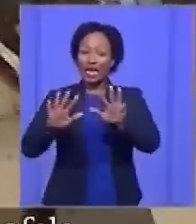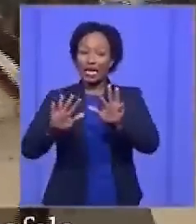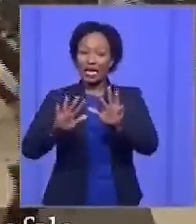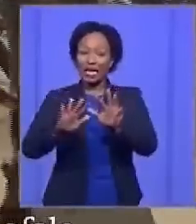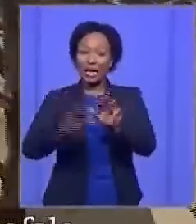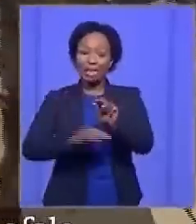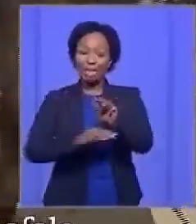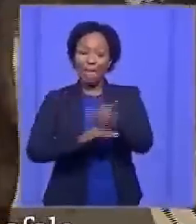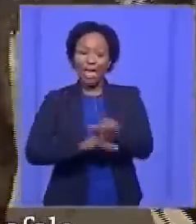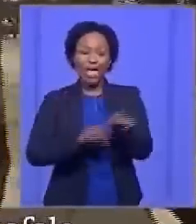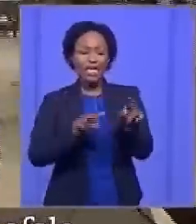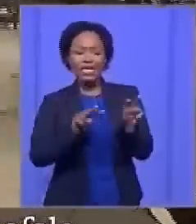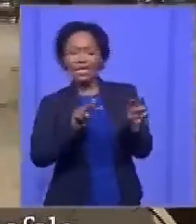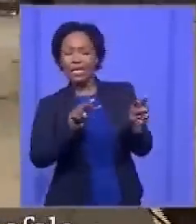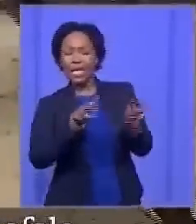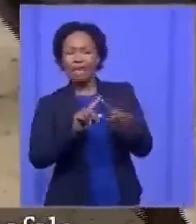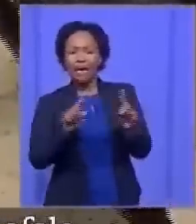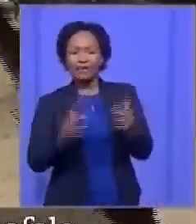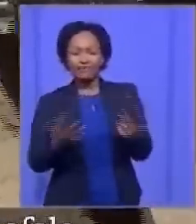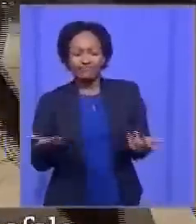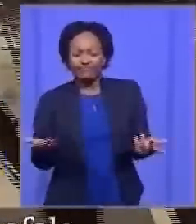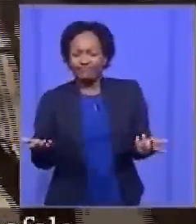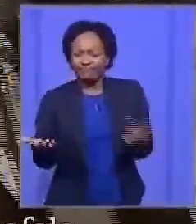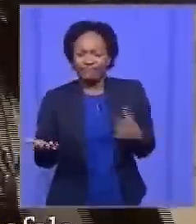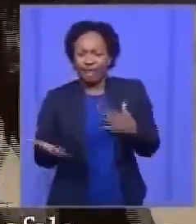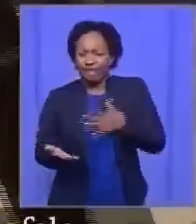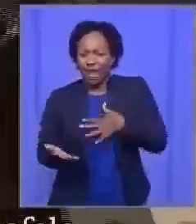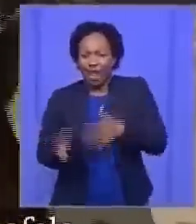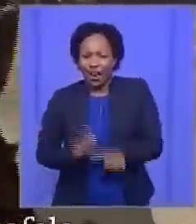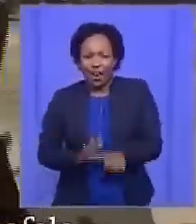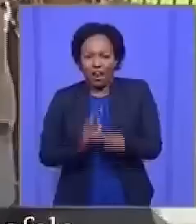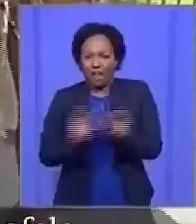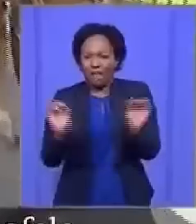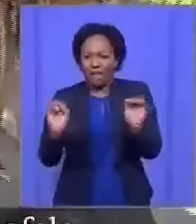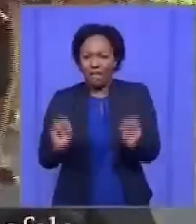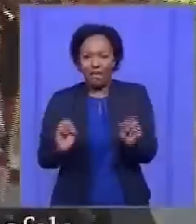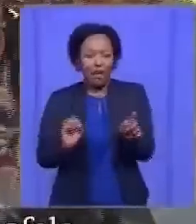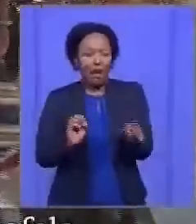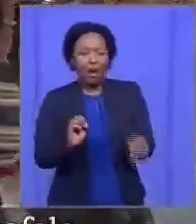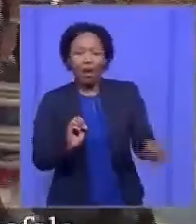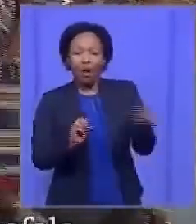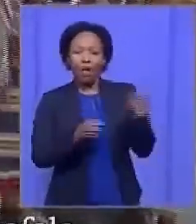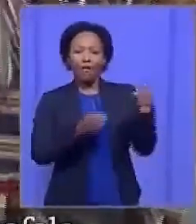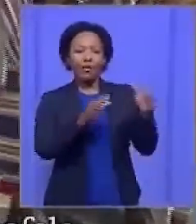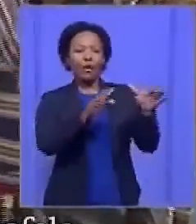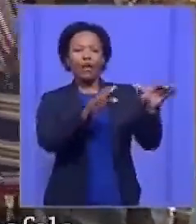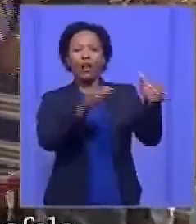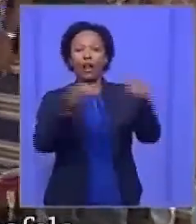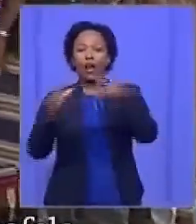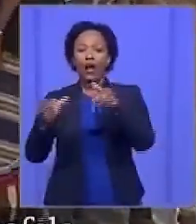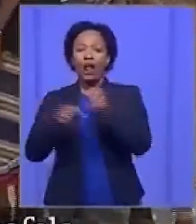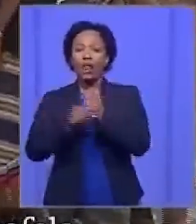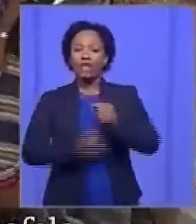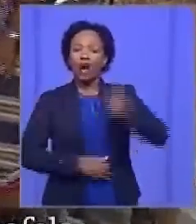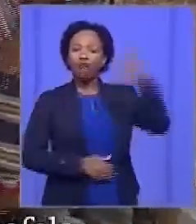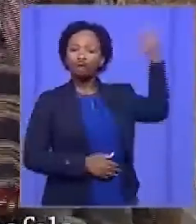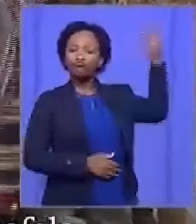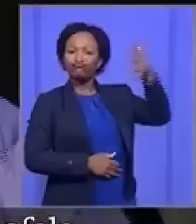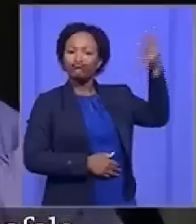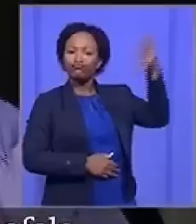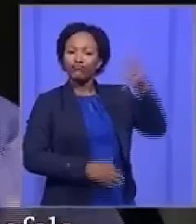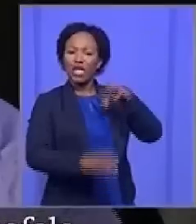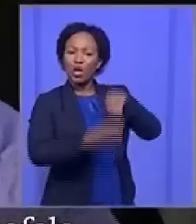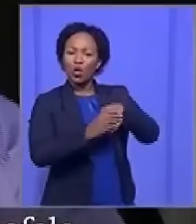29 empa lao le jwalo ha ba ikutlwe ba le bohlokwa ka ha mekga e mengata dipolotiki e sa re letho ka bona. The